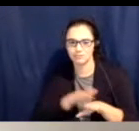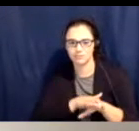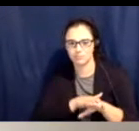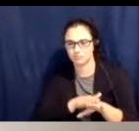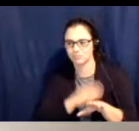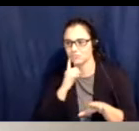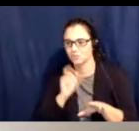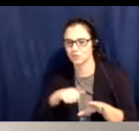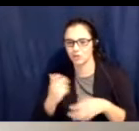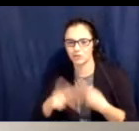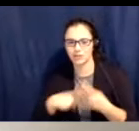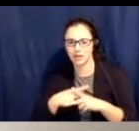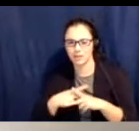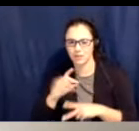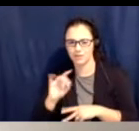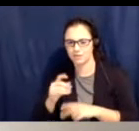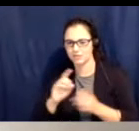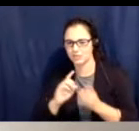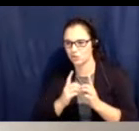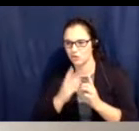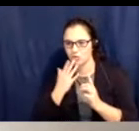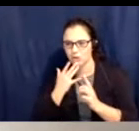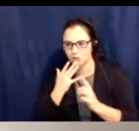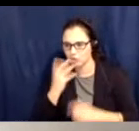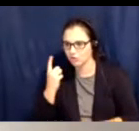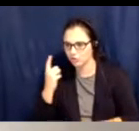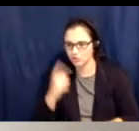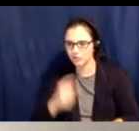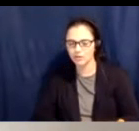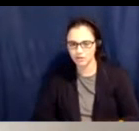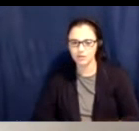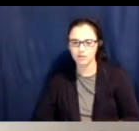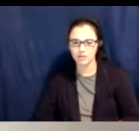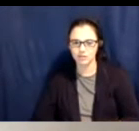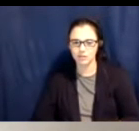sort of digital color. Yeah.